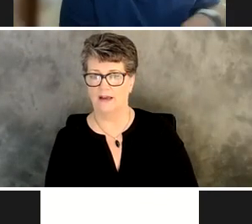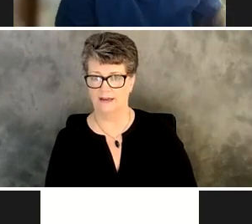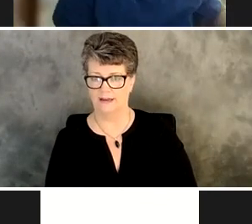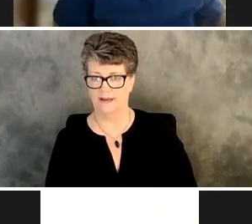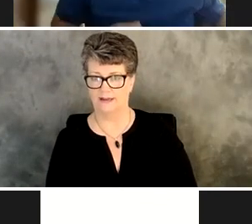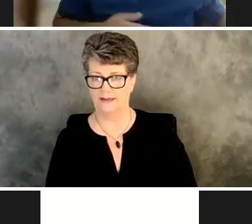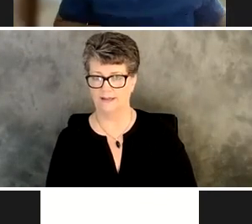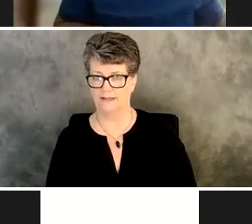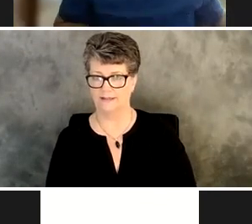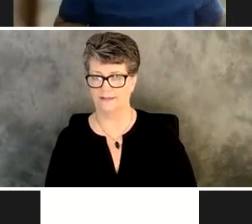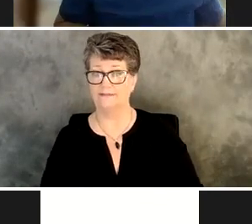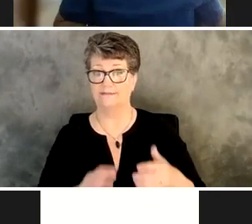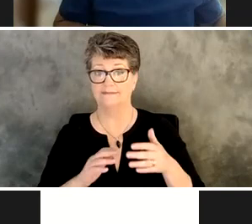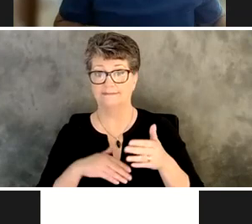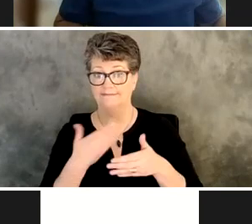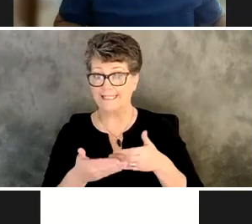Next slide.